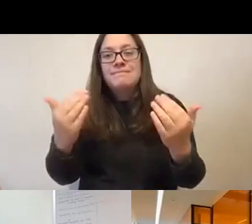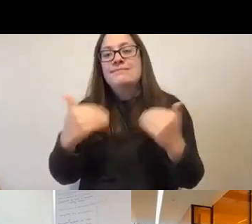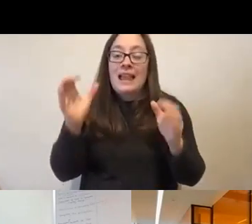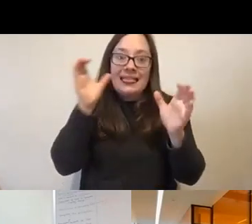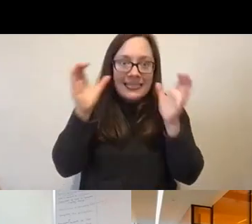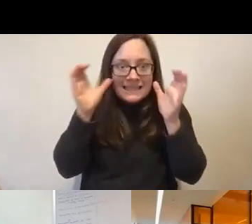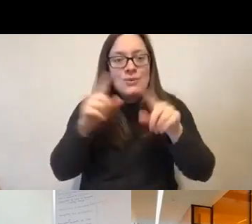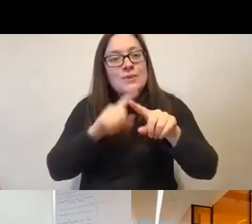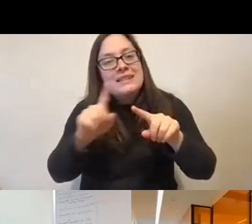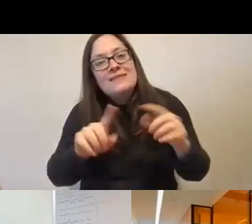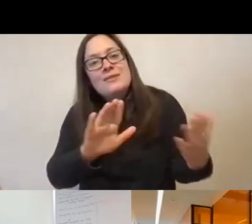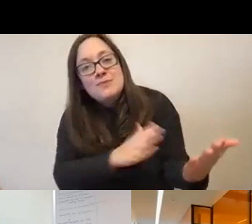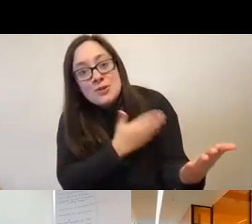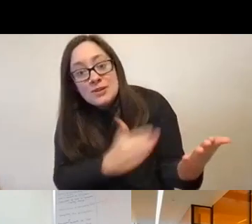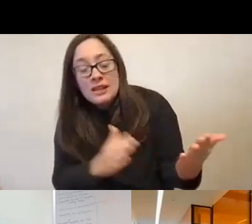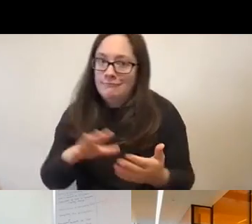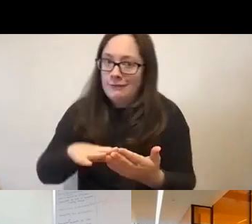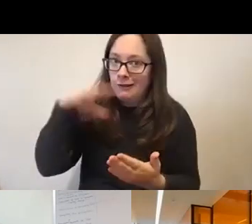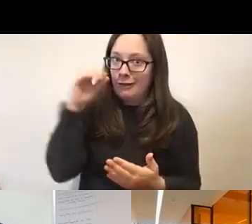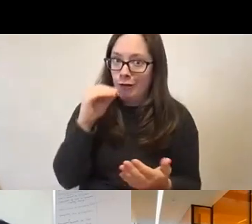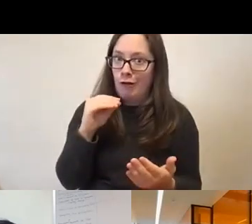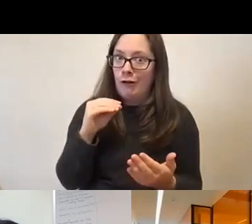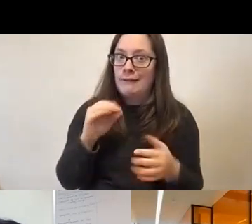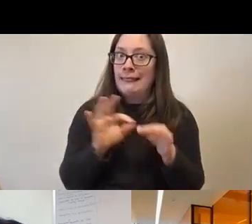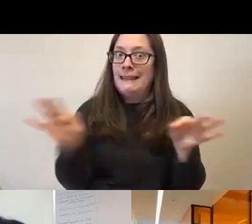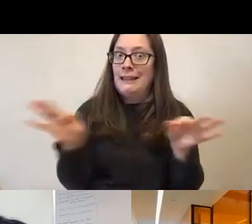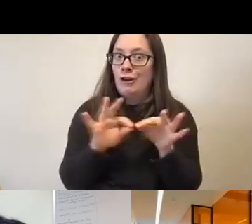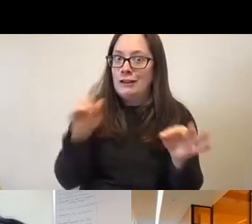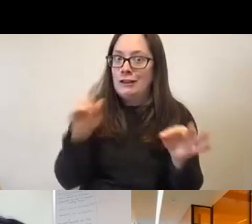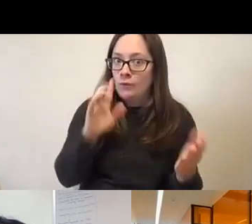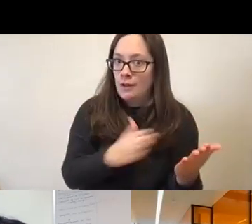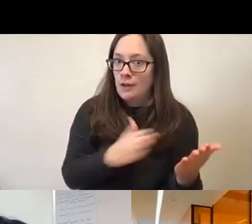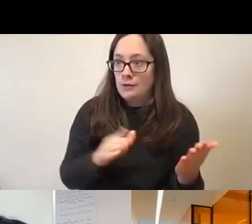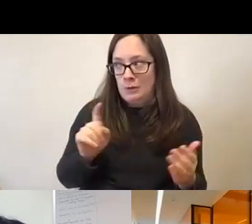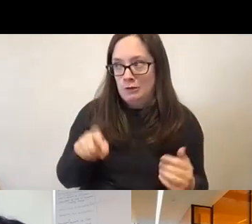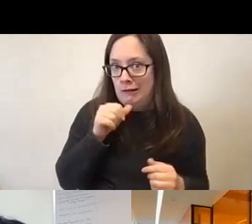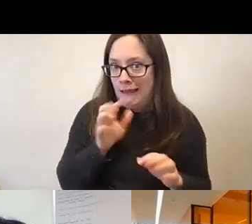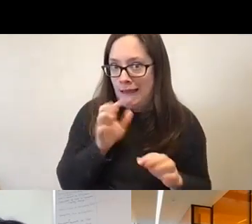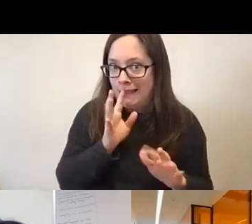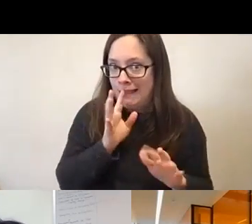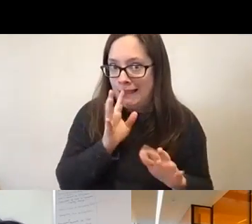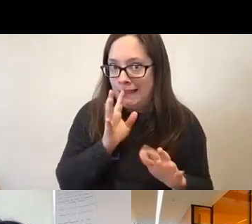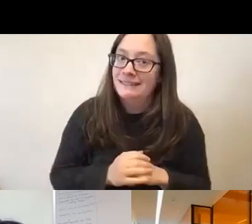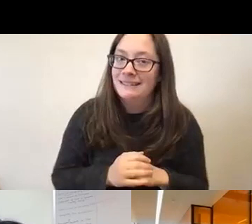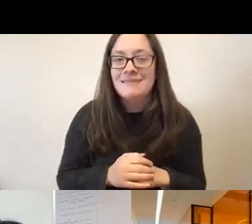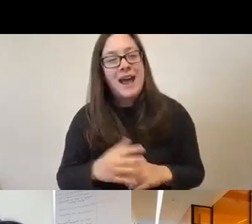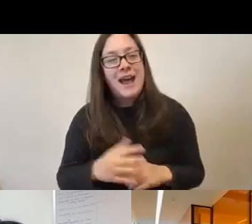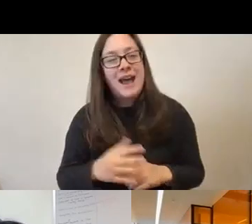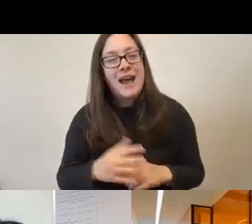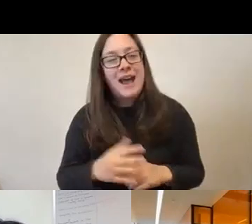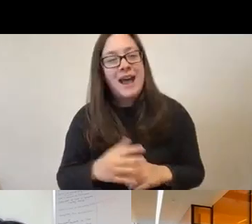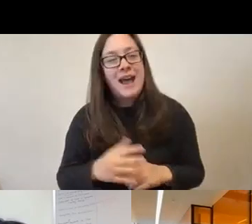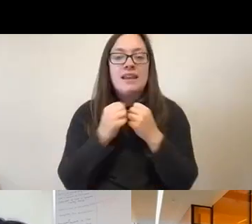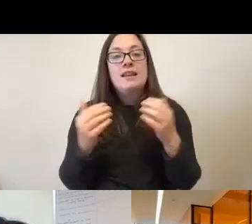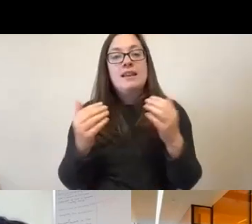to songs that we probably should not have been singing. But those are some of my fondest memories there. At 17, I